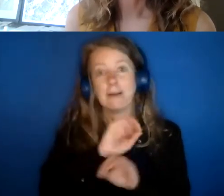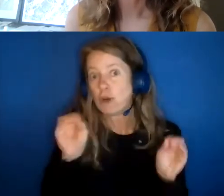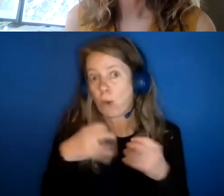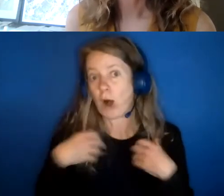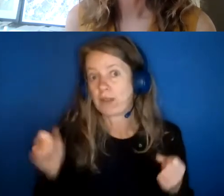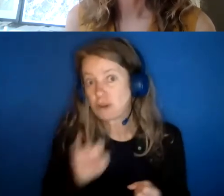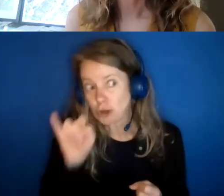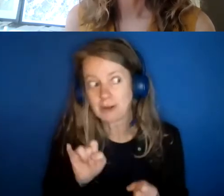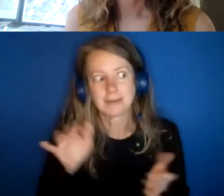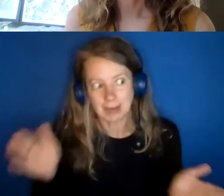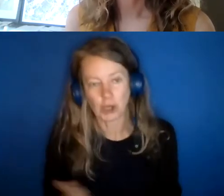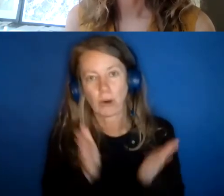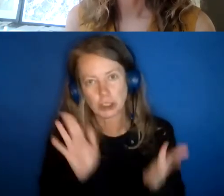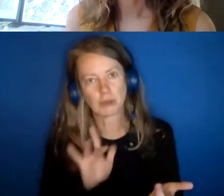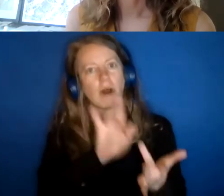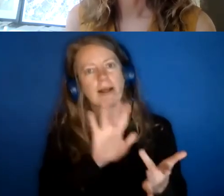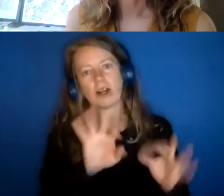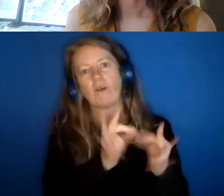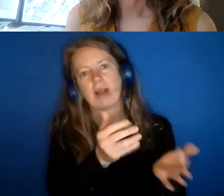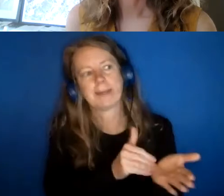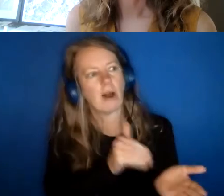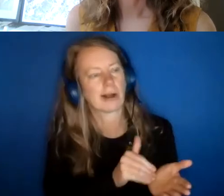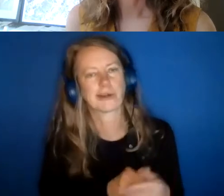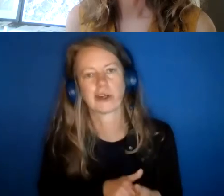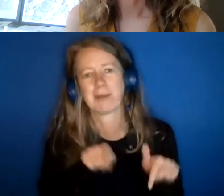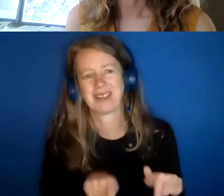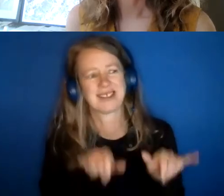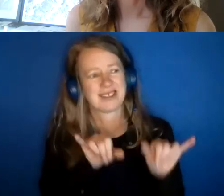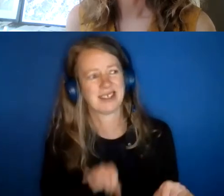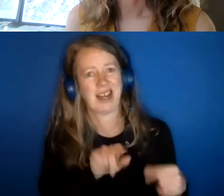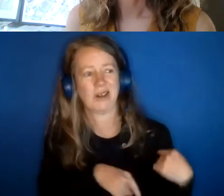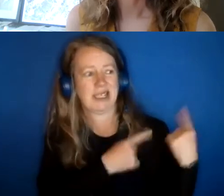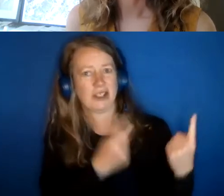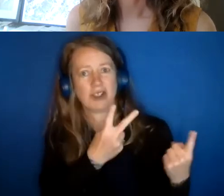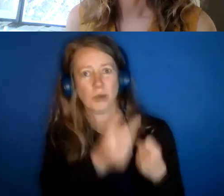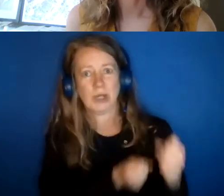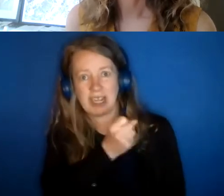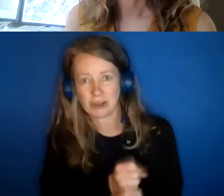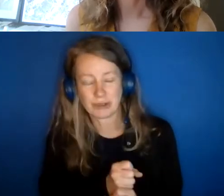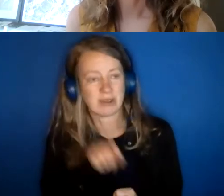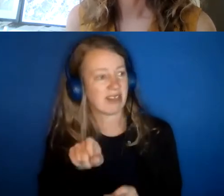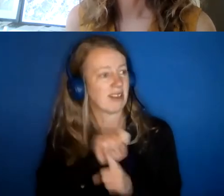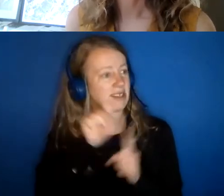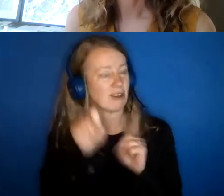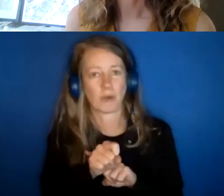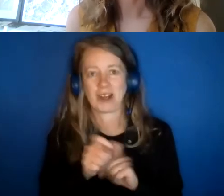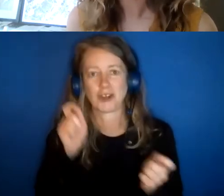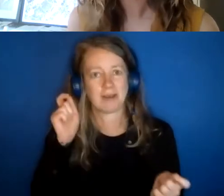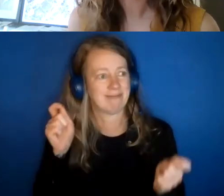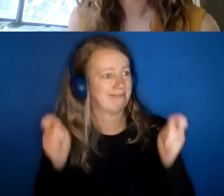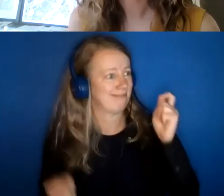it has been since goodness last 2 years ago. It's an ever evolving situation. I feel like I've said